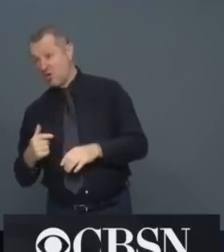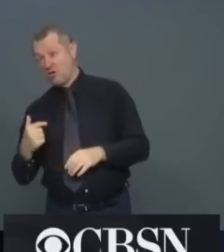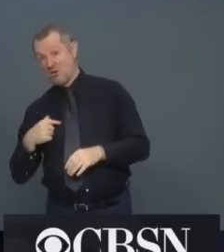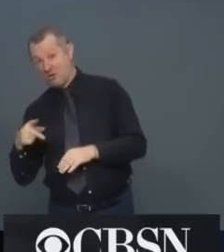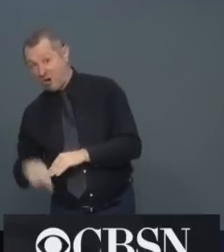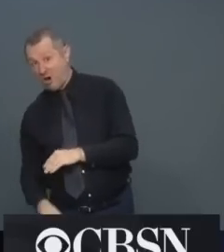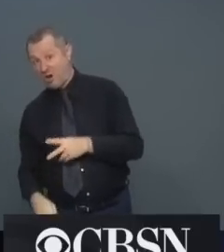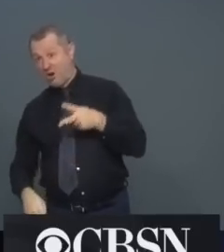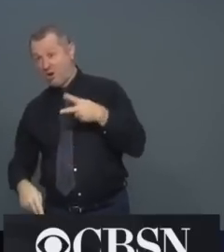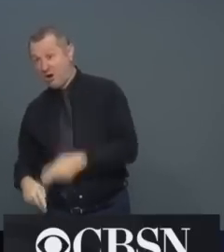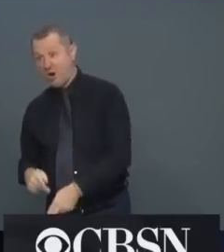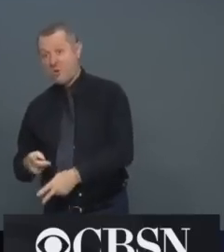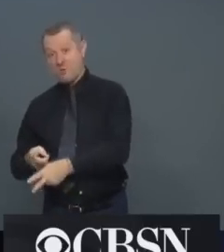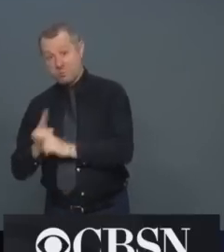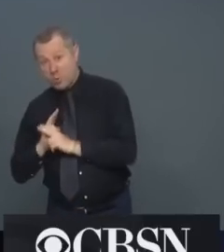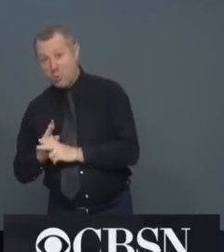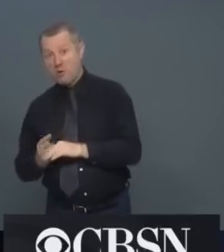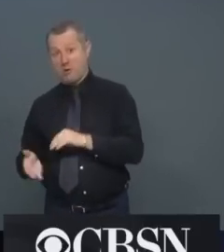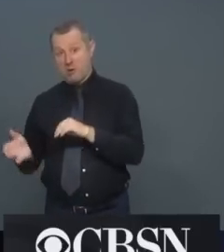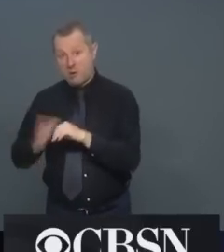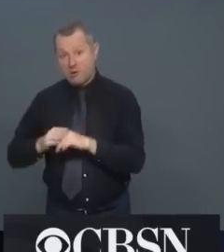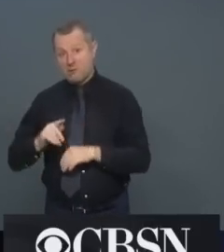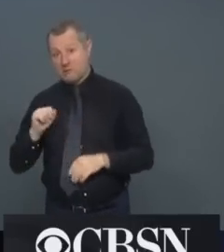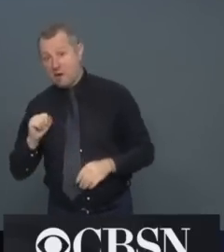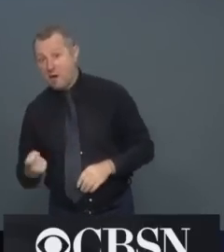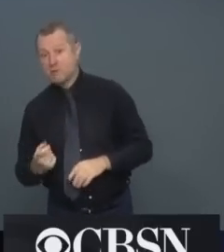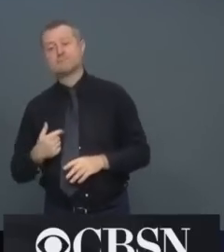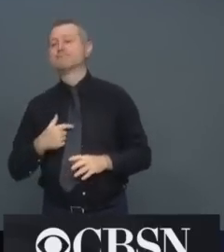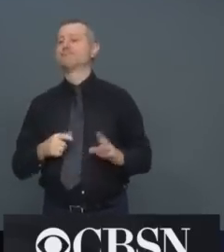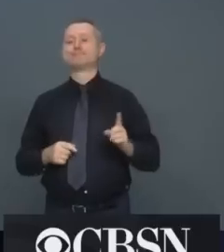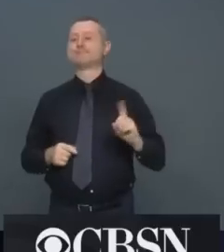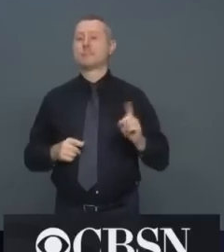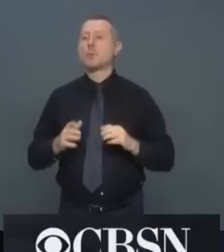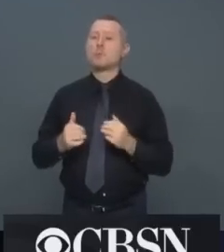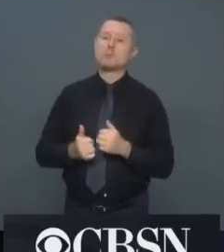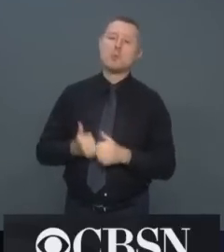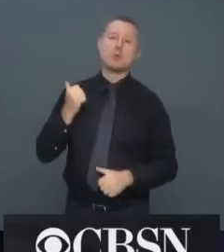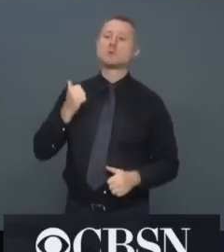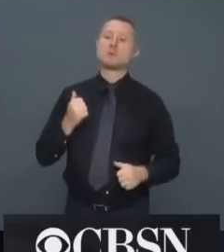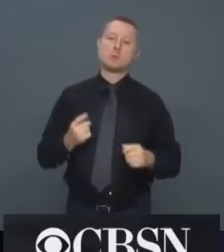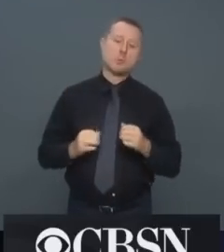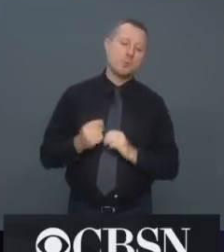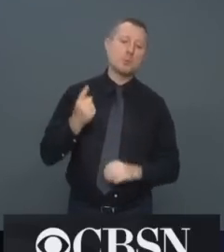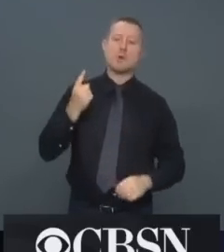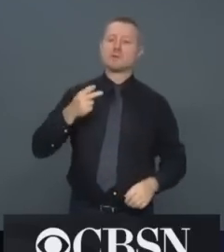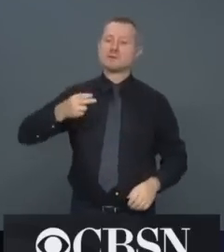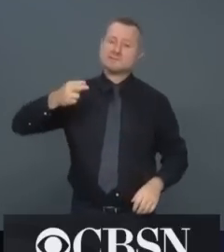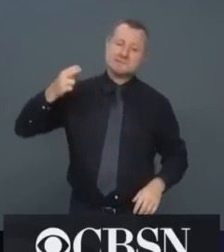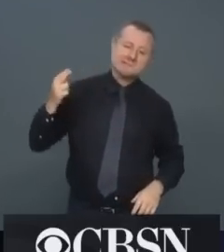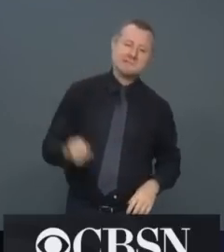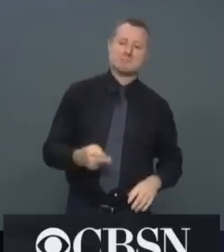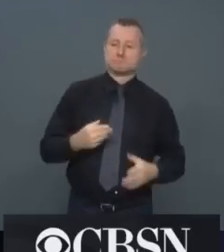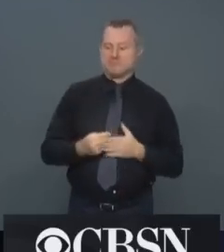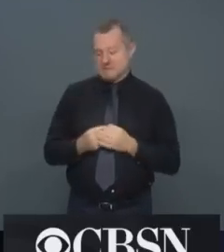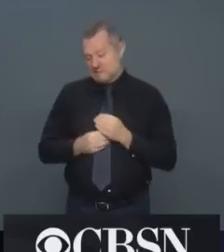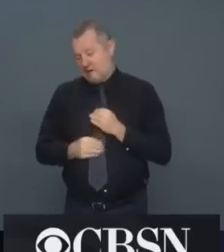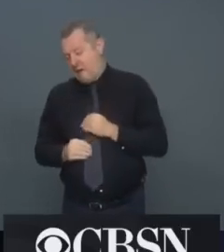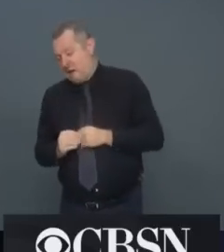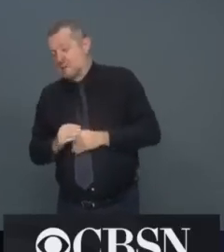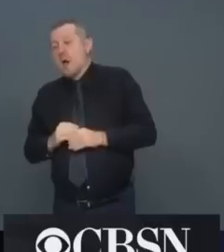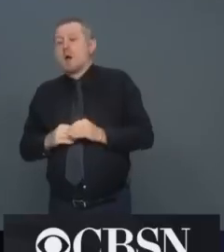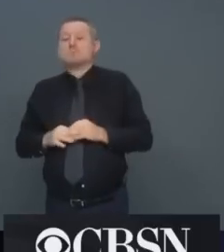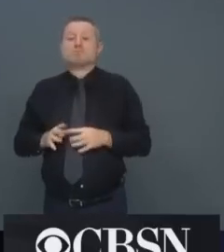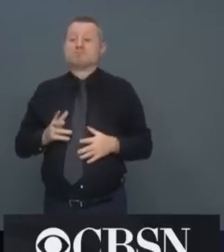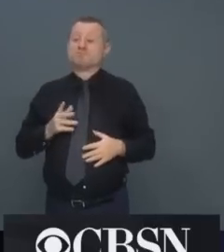in the most tenuous financial straits you've been in. You'd be forced, as I said, to